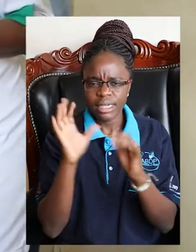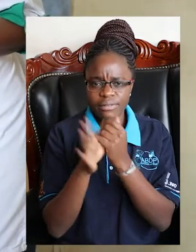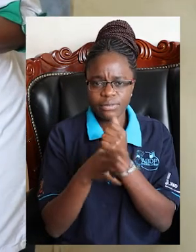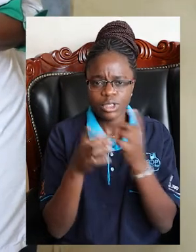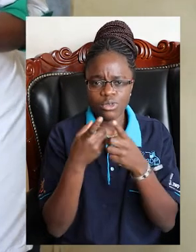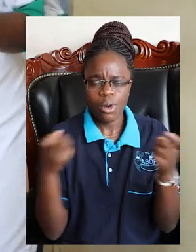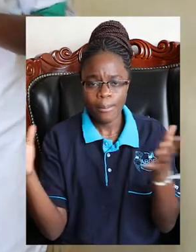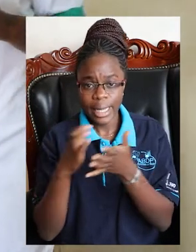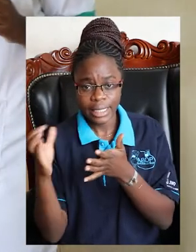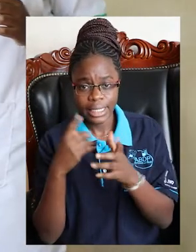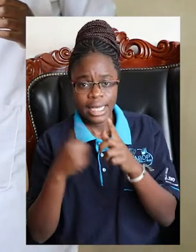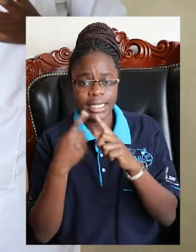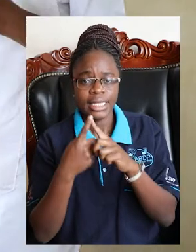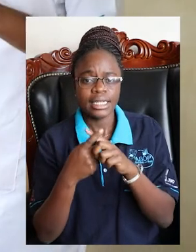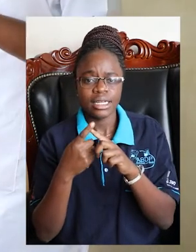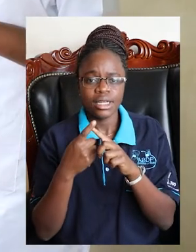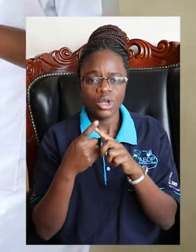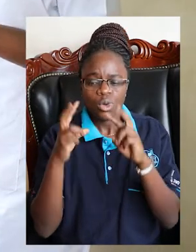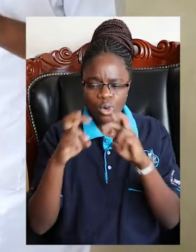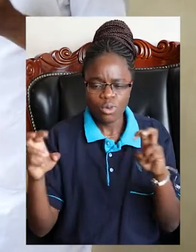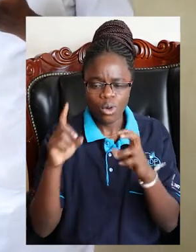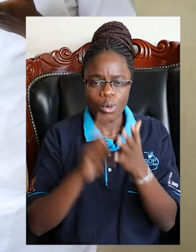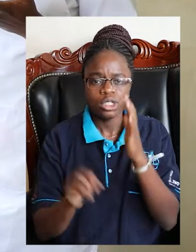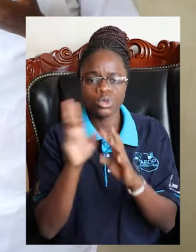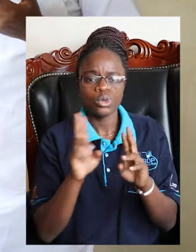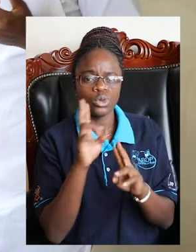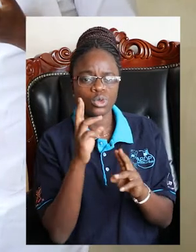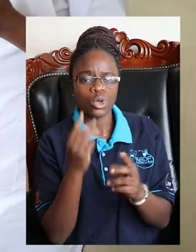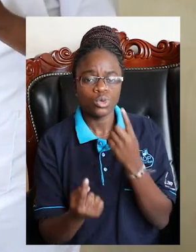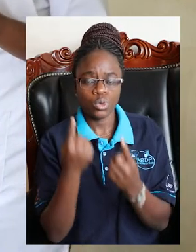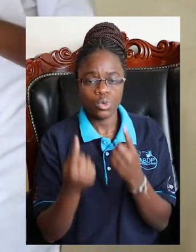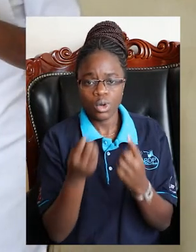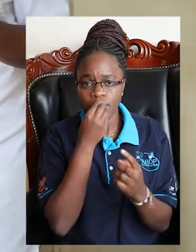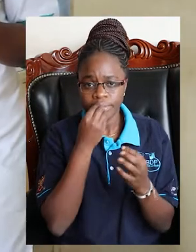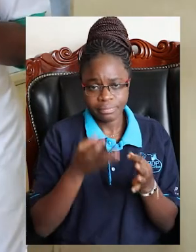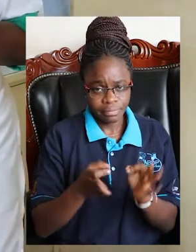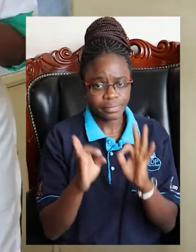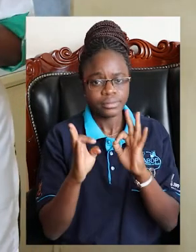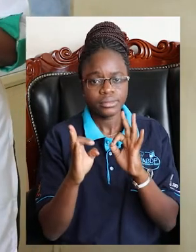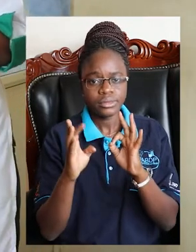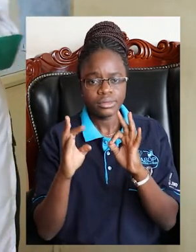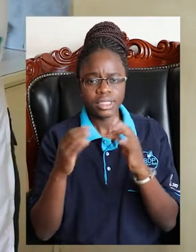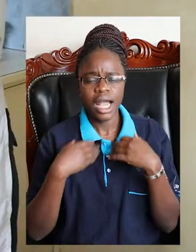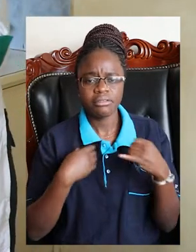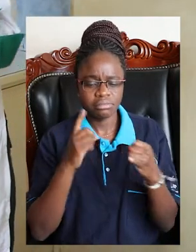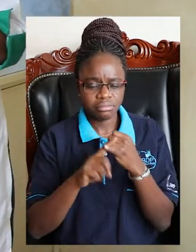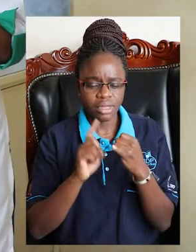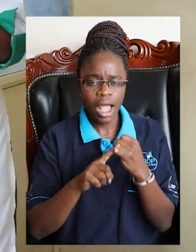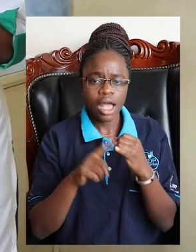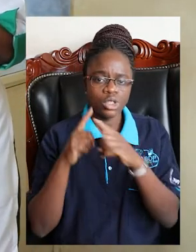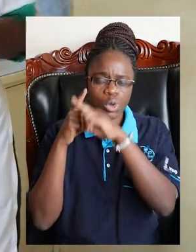fish, and then you get the ingredients for cooking. That is the tomatoes, the onions, the